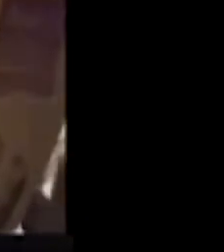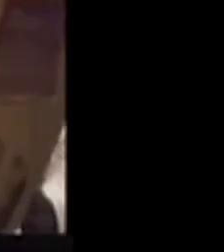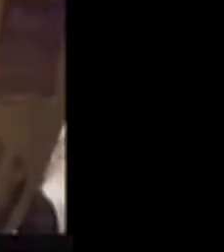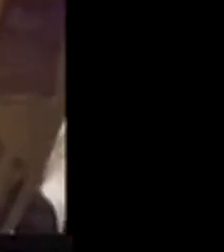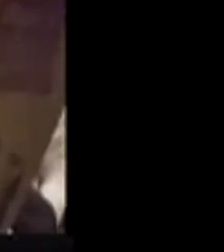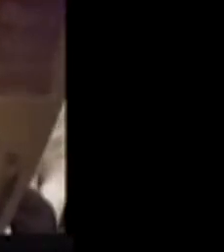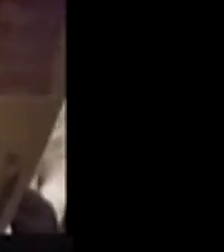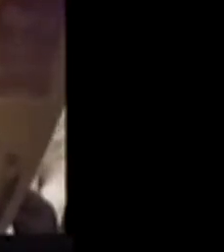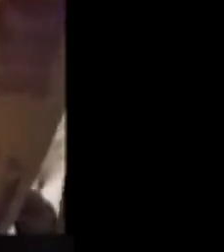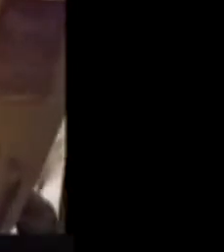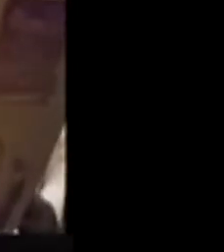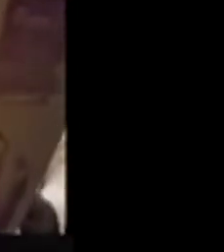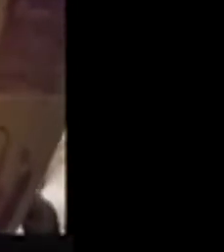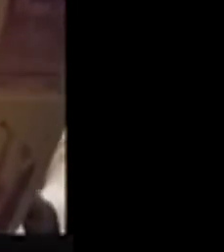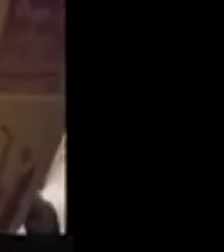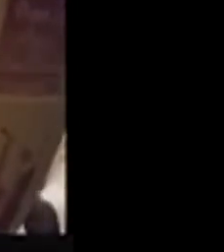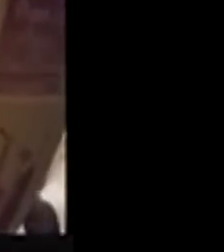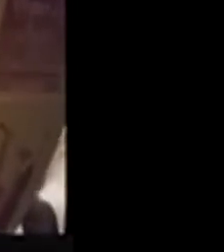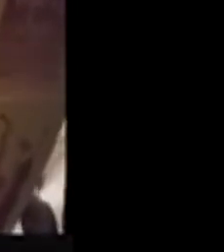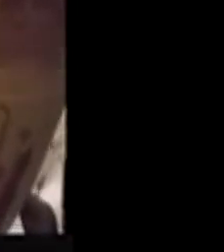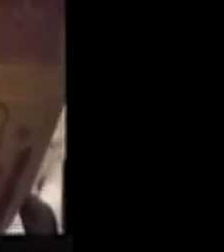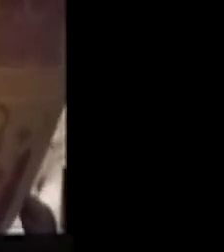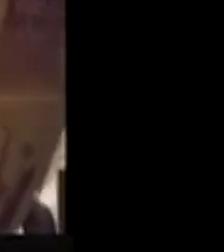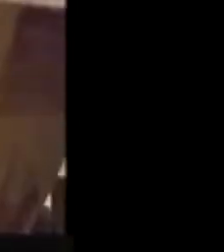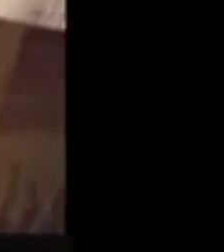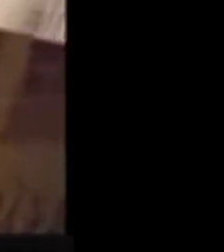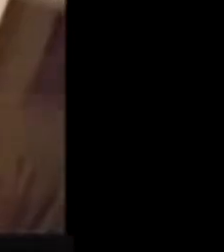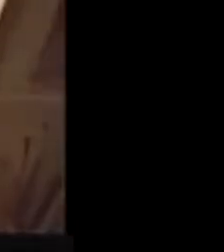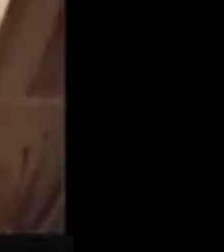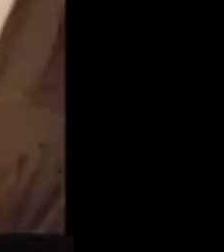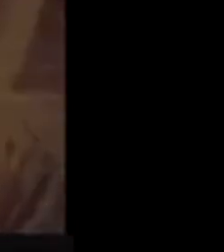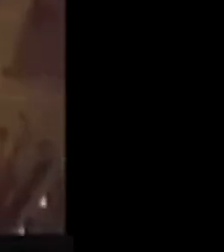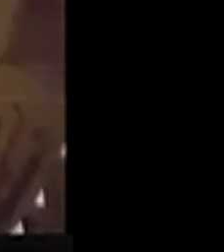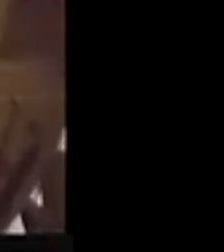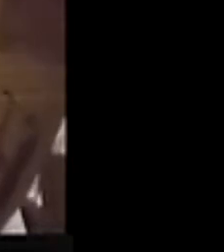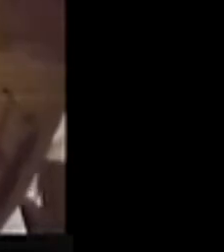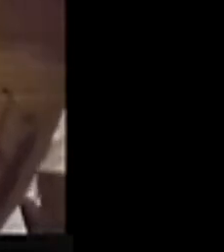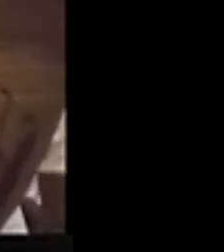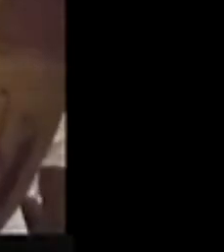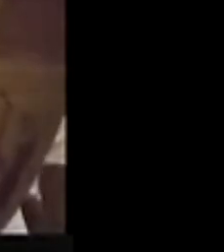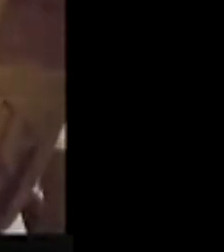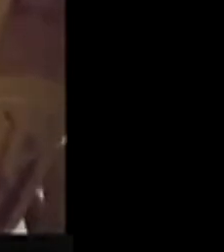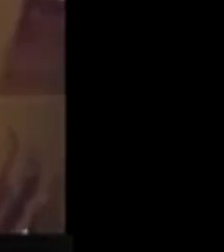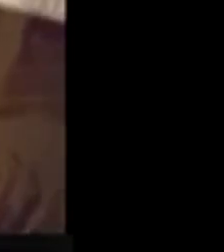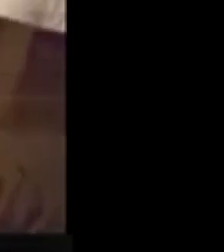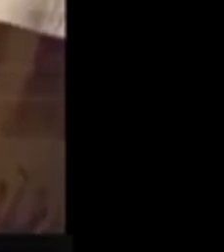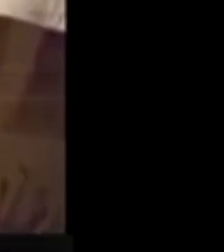everlast. Unmovable is this our rock, ever